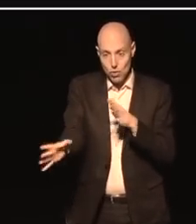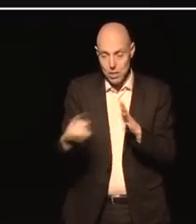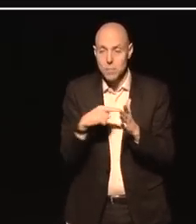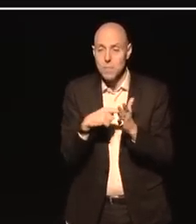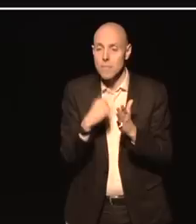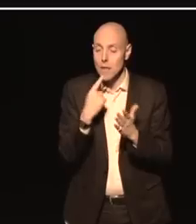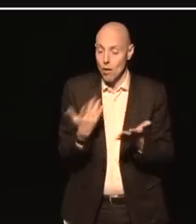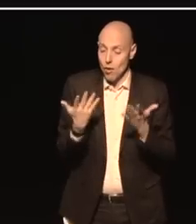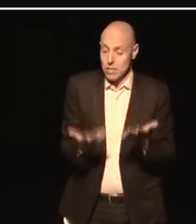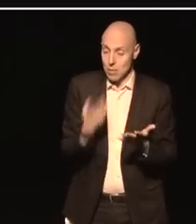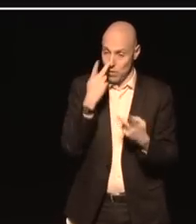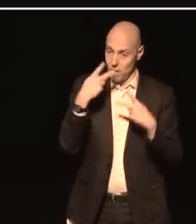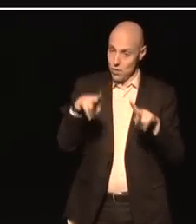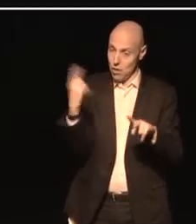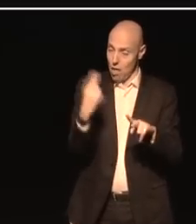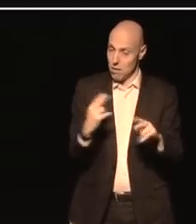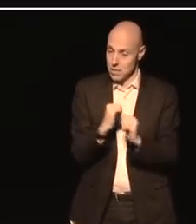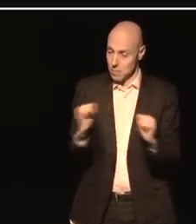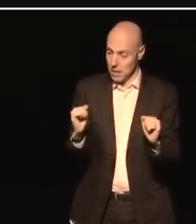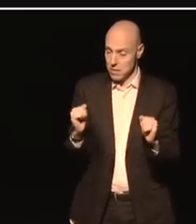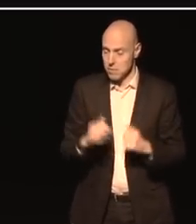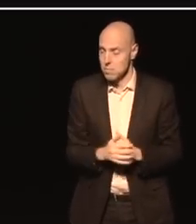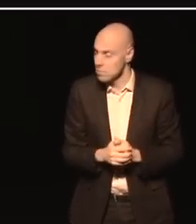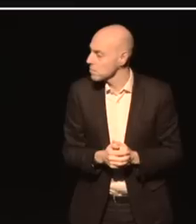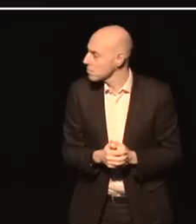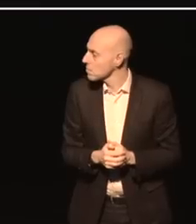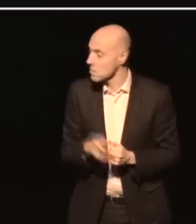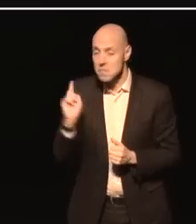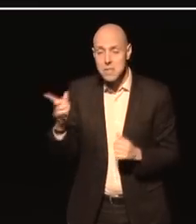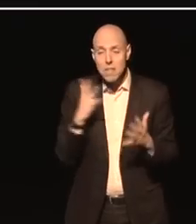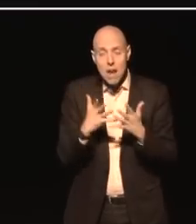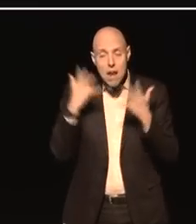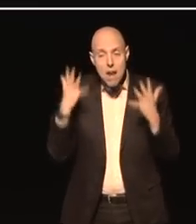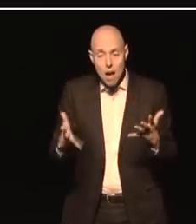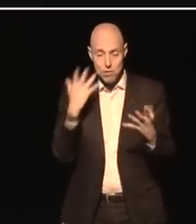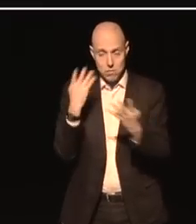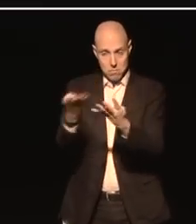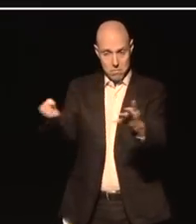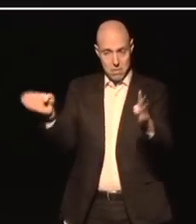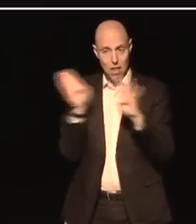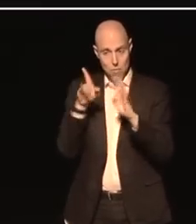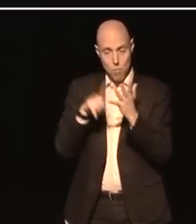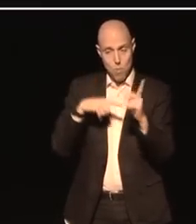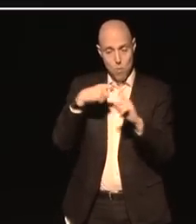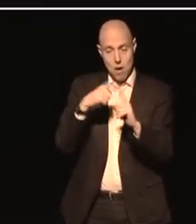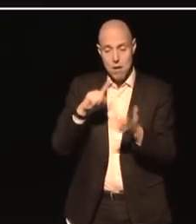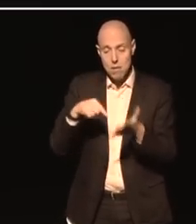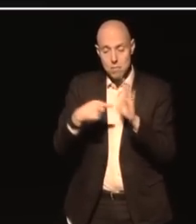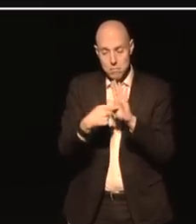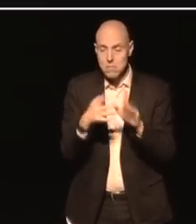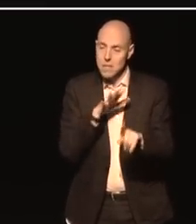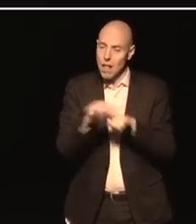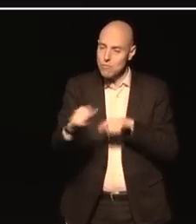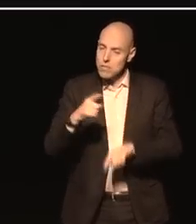arts space that celebrates the region's cultural richness and diversity. It's the largest gallery in the UK dedicated to a culturally